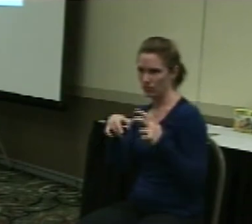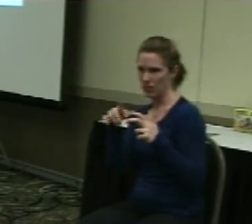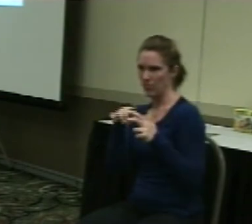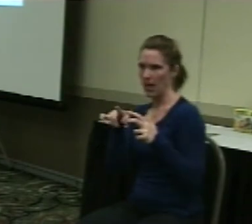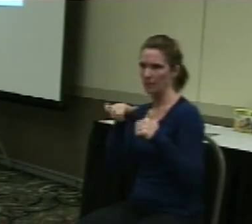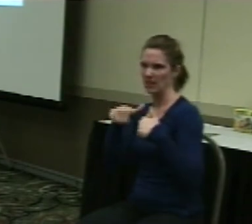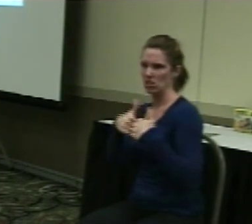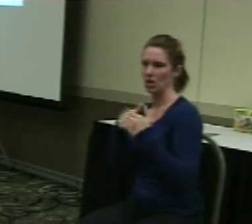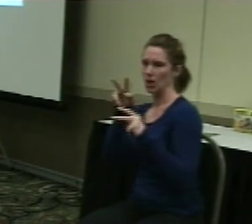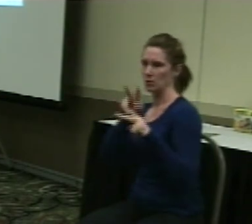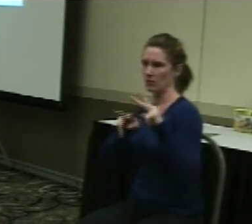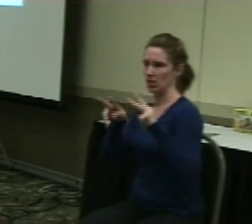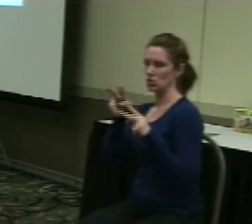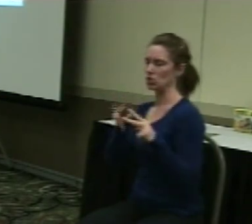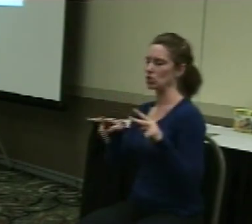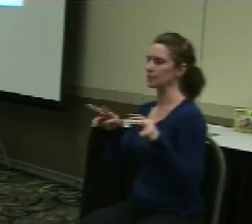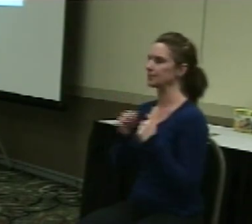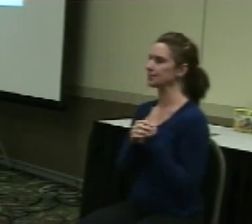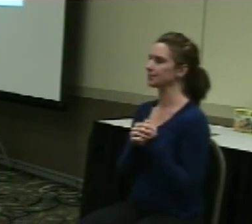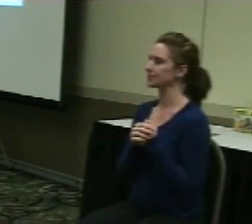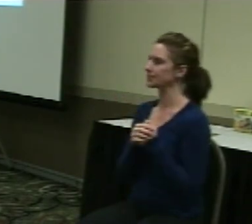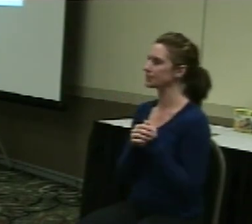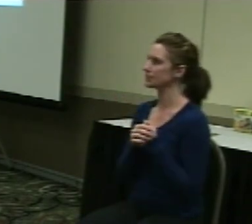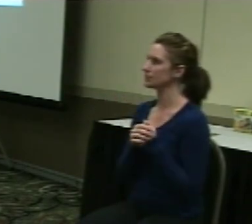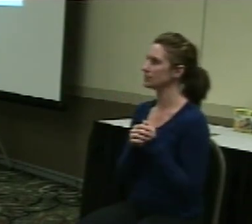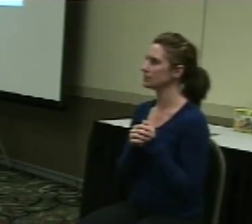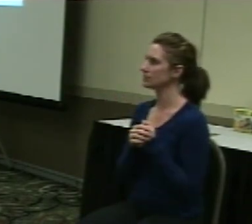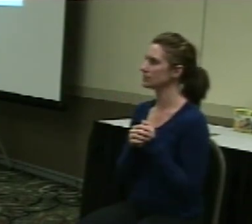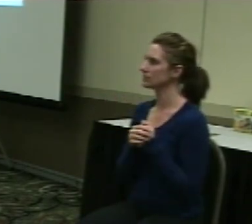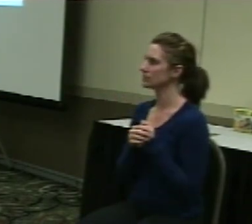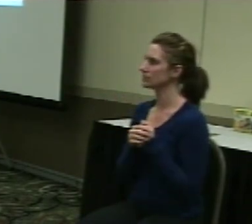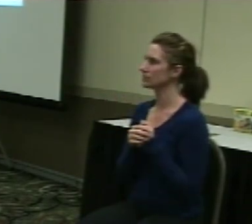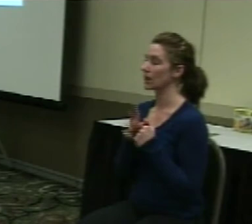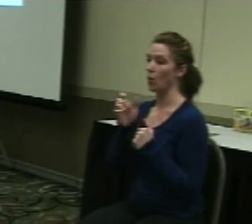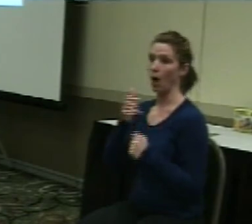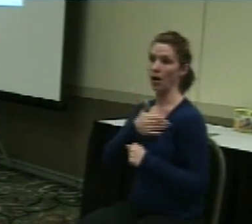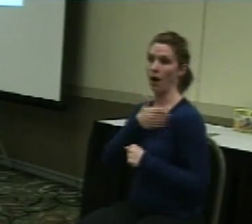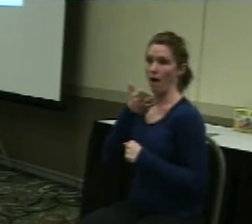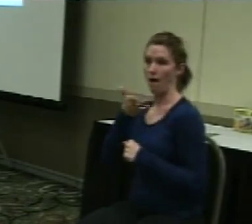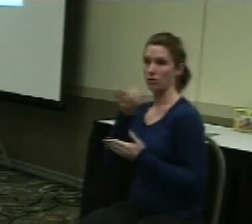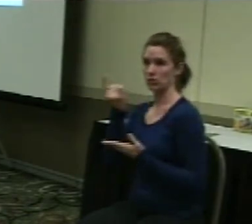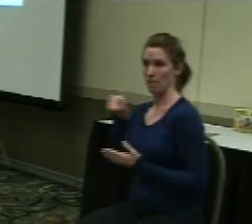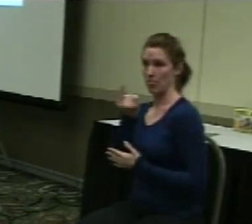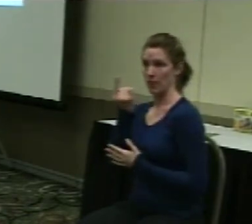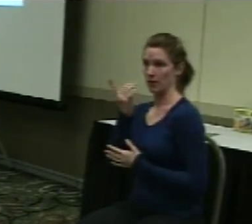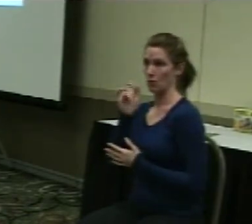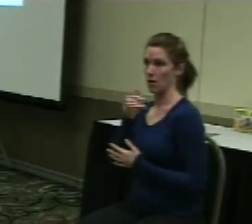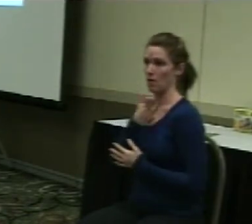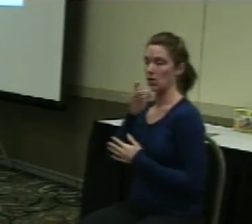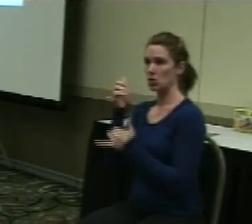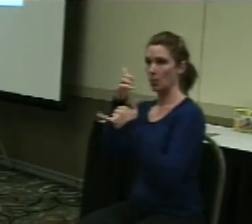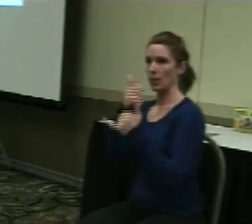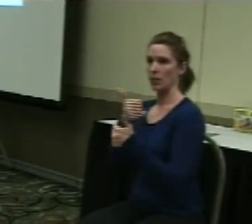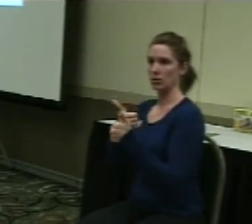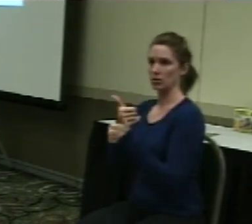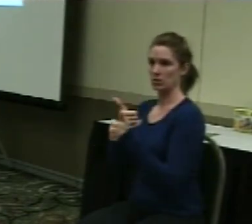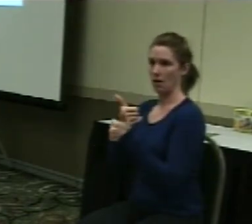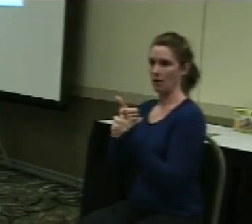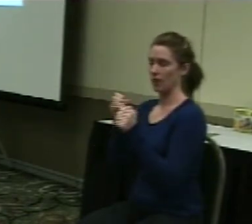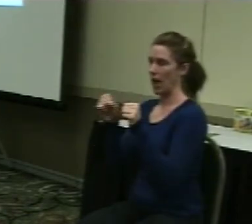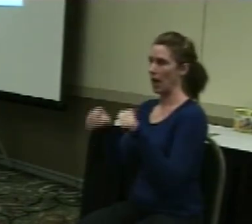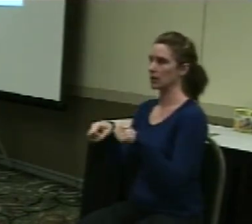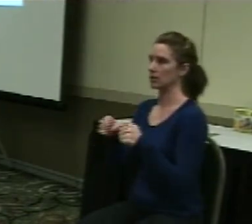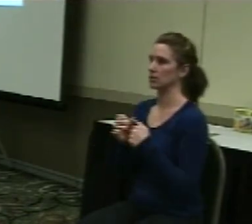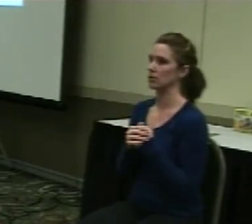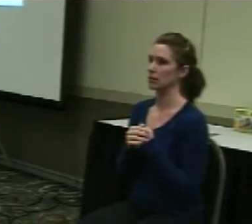behavioral observation, and we talked about that. Now, here is something I want to offer you. And again, you can play with this on your